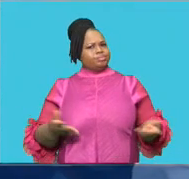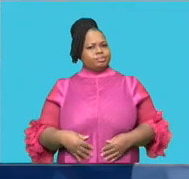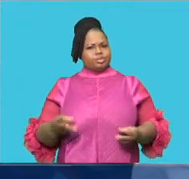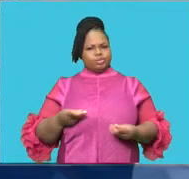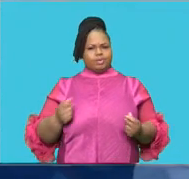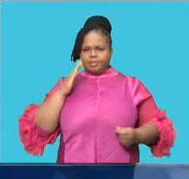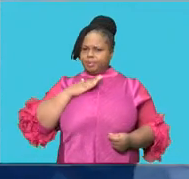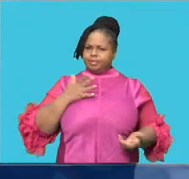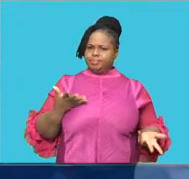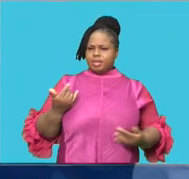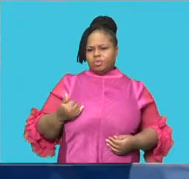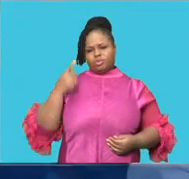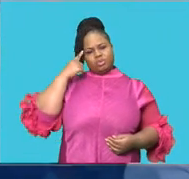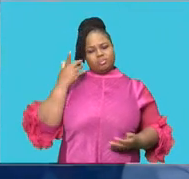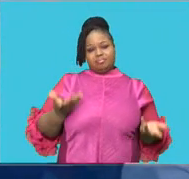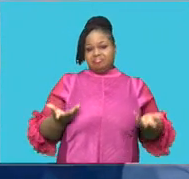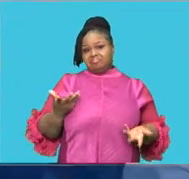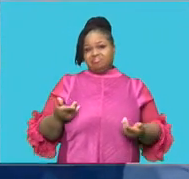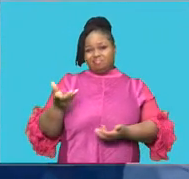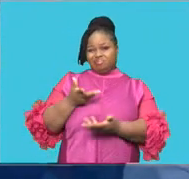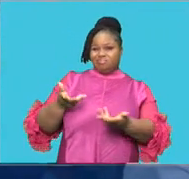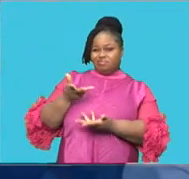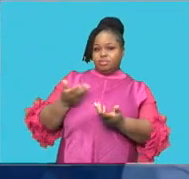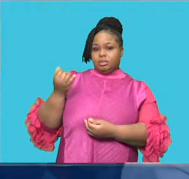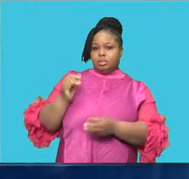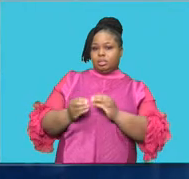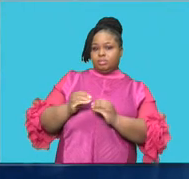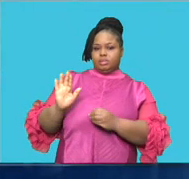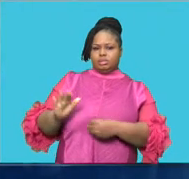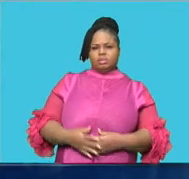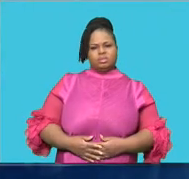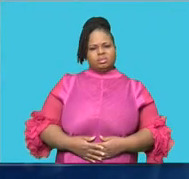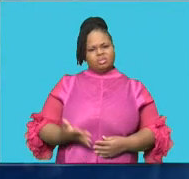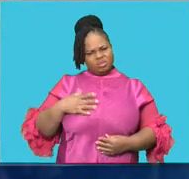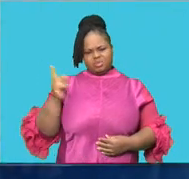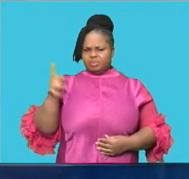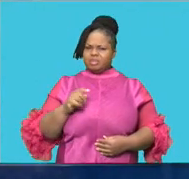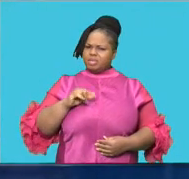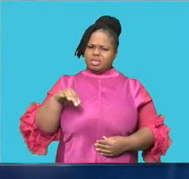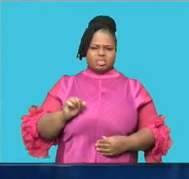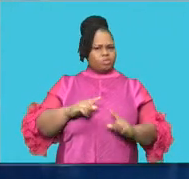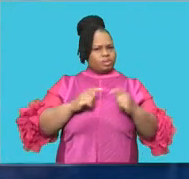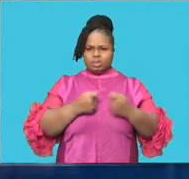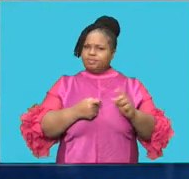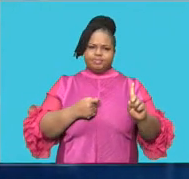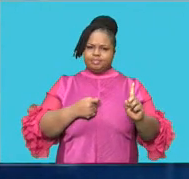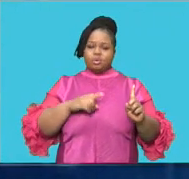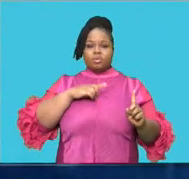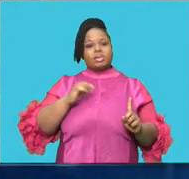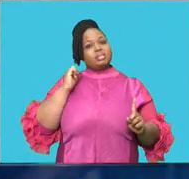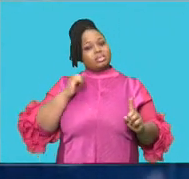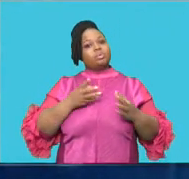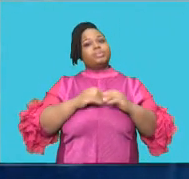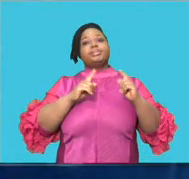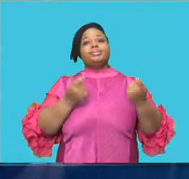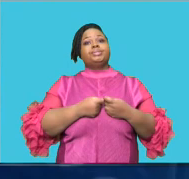ne solution right sibona ukuthi kusho ukuthi besayohlanganisa izinto zabo ngale sifuna yena kahle kahle uPanyaza asifuni ithimba lakhe ngoba izolo besinethimba